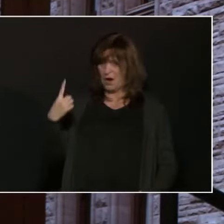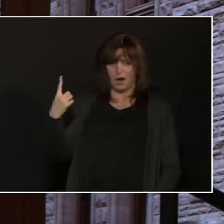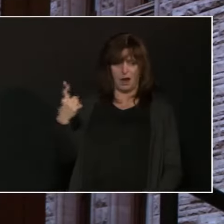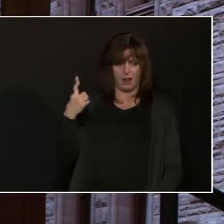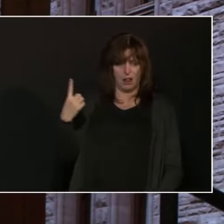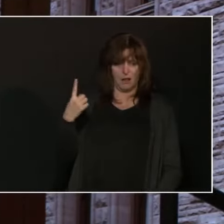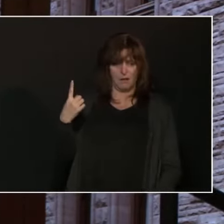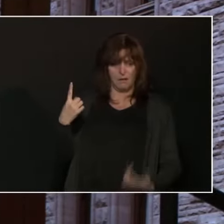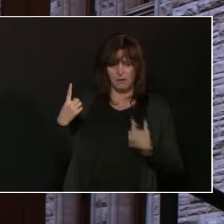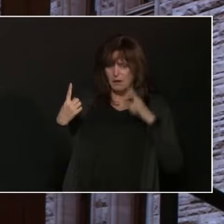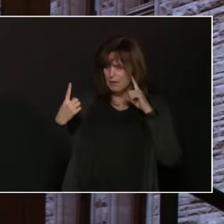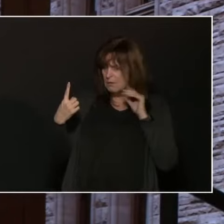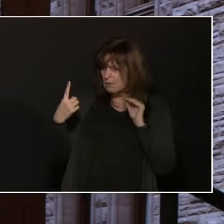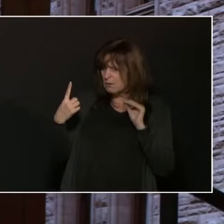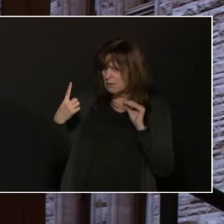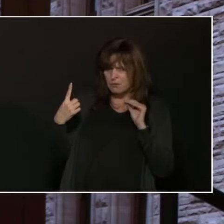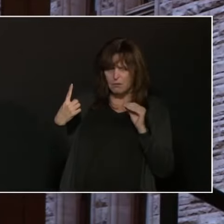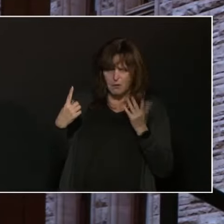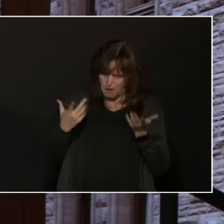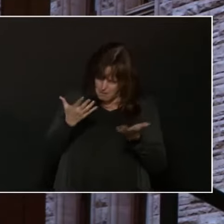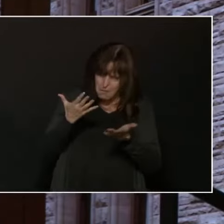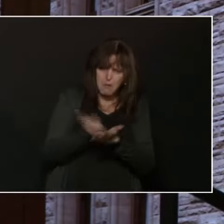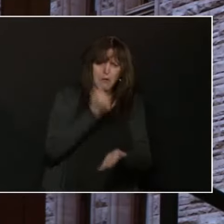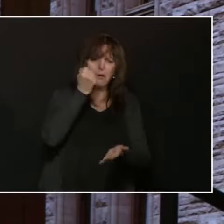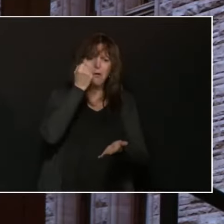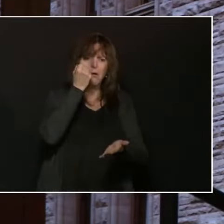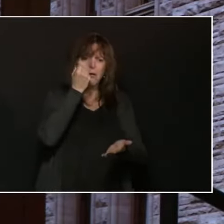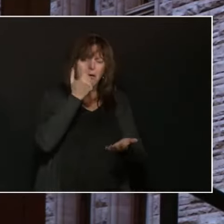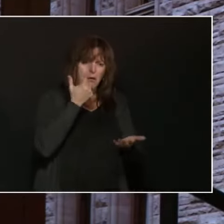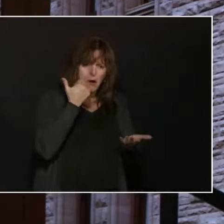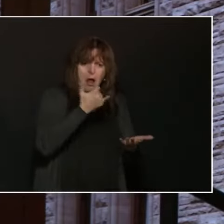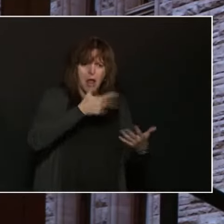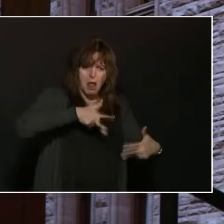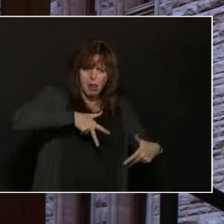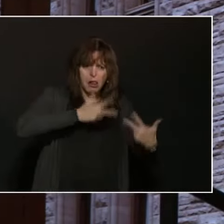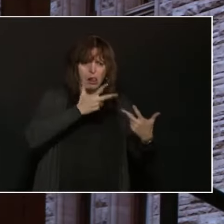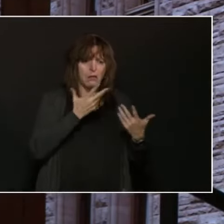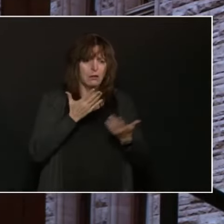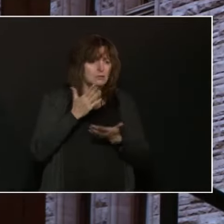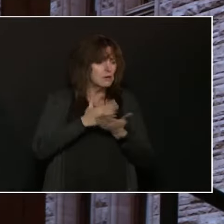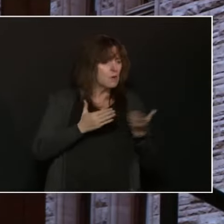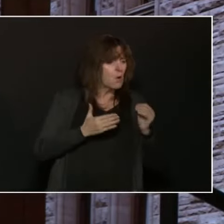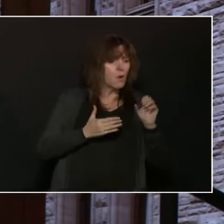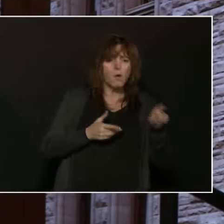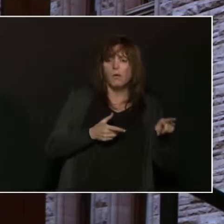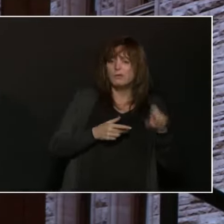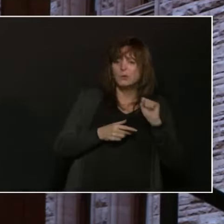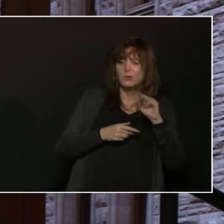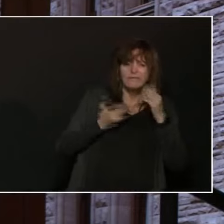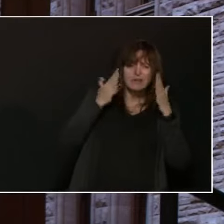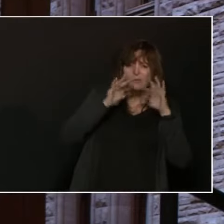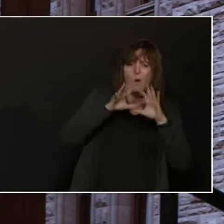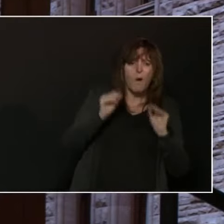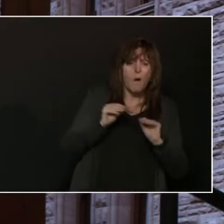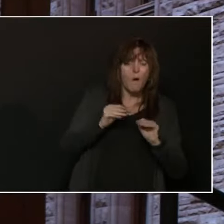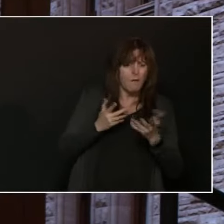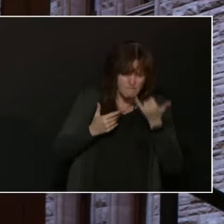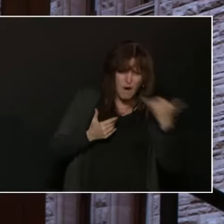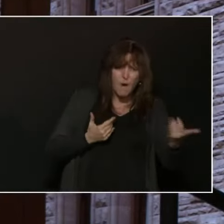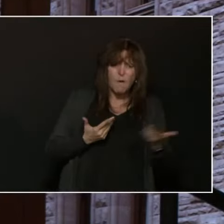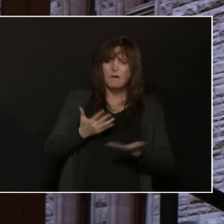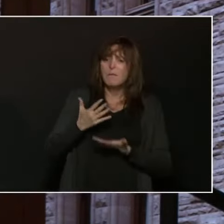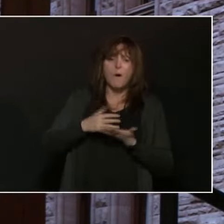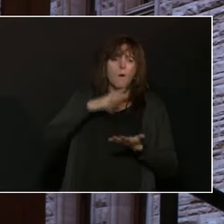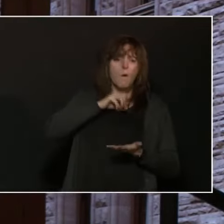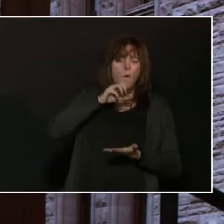especially some don't have social media, the old landline, and some of the people, especially over a certain age, may still like to have the phone call. But utilize